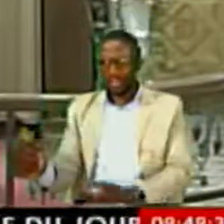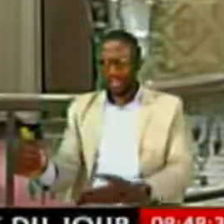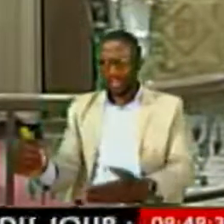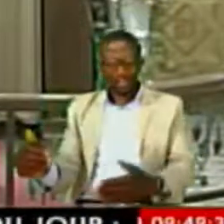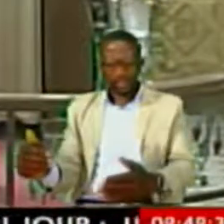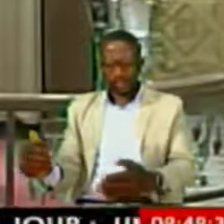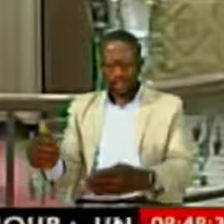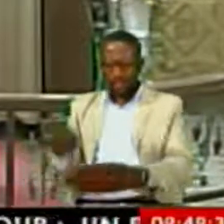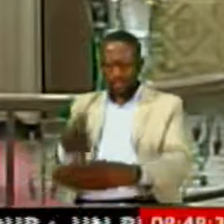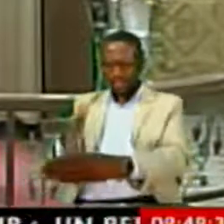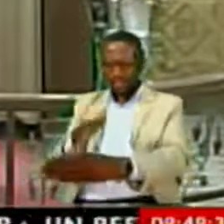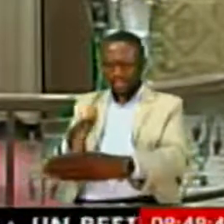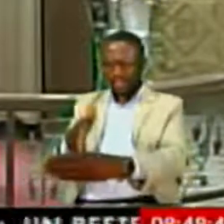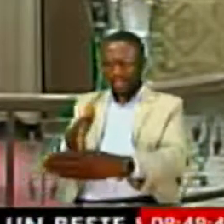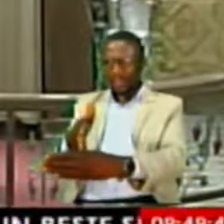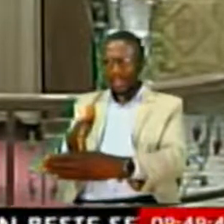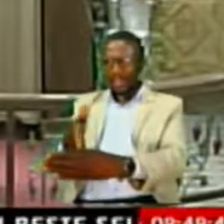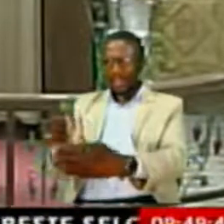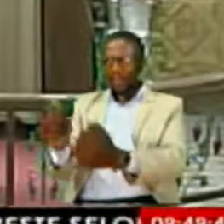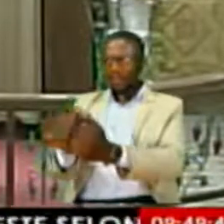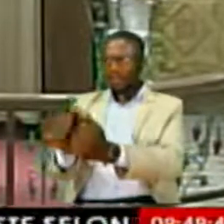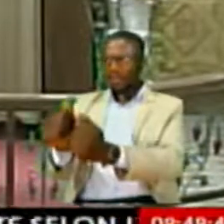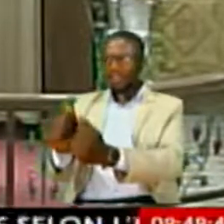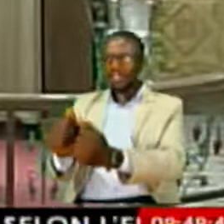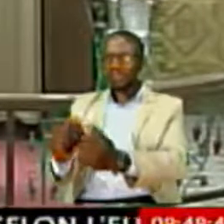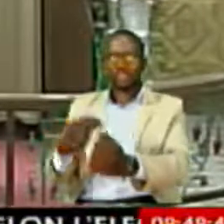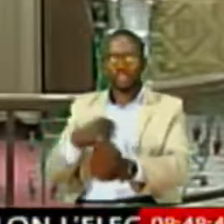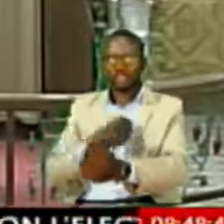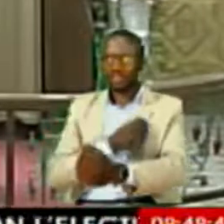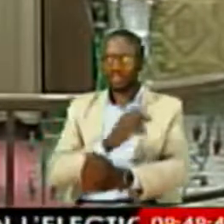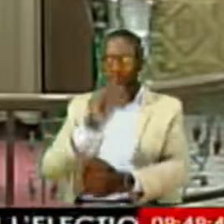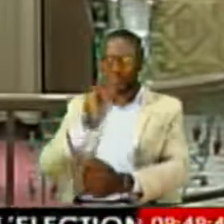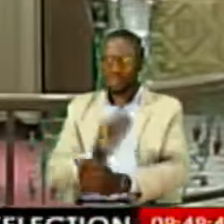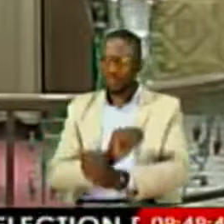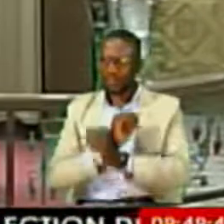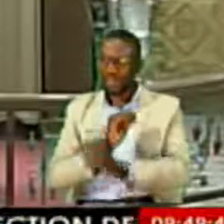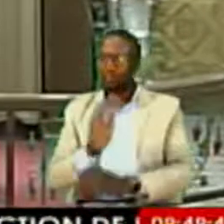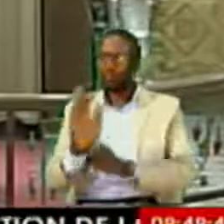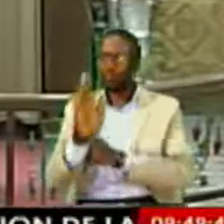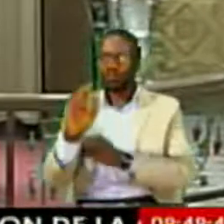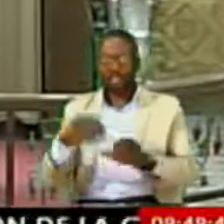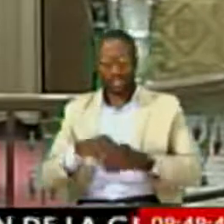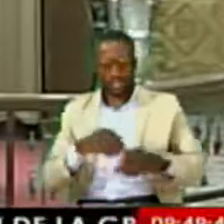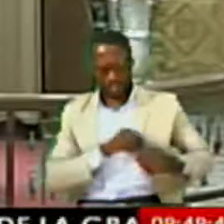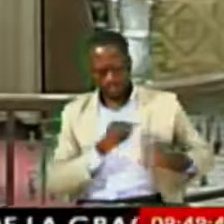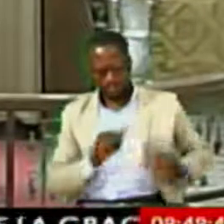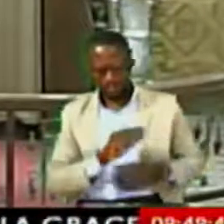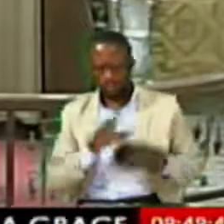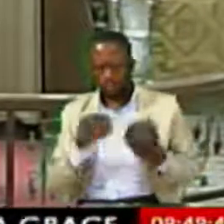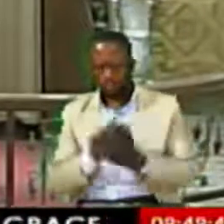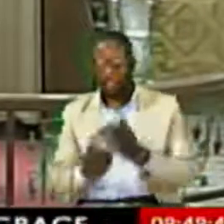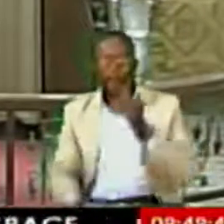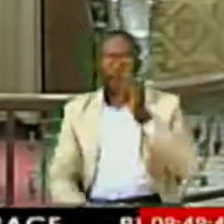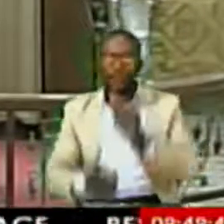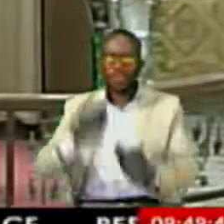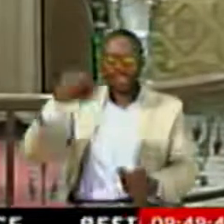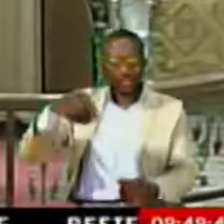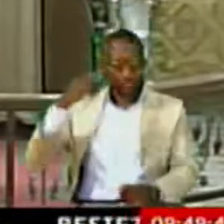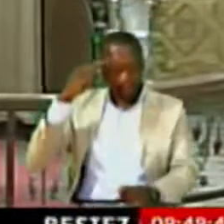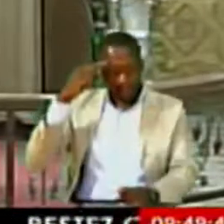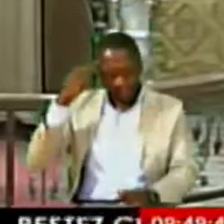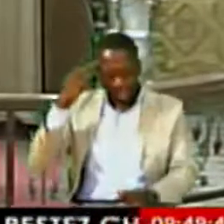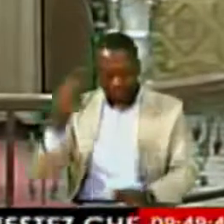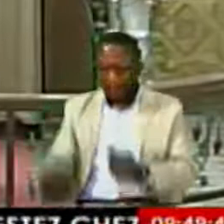God. Nous devons aimer Dieu. We need to love God de tout cœur, with all our heart, de toute notre pensée, with all our thought, de tout ce qui est